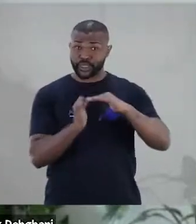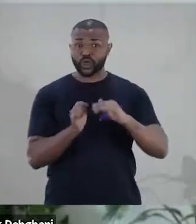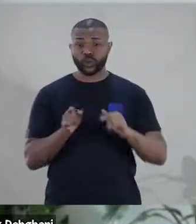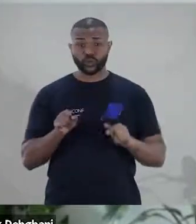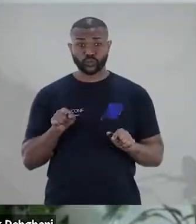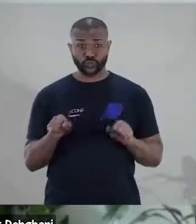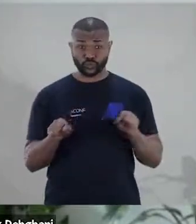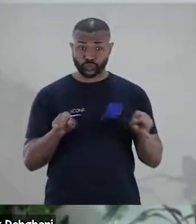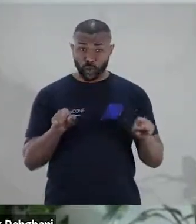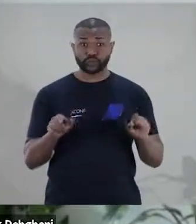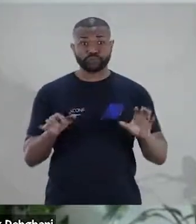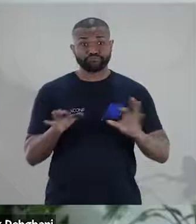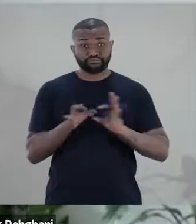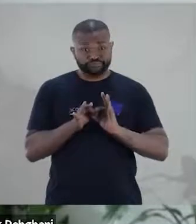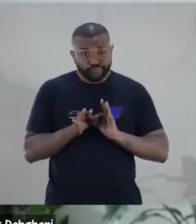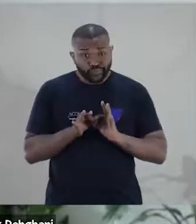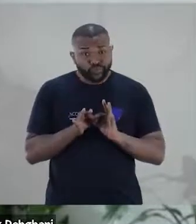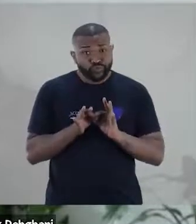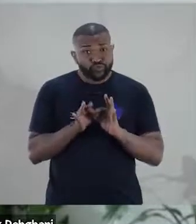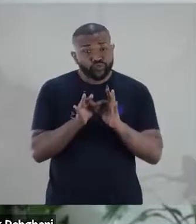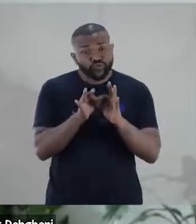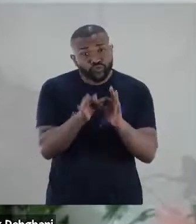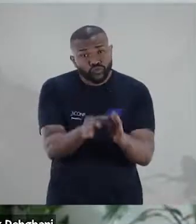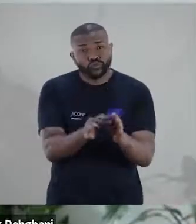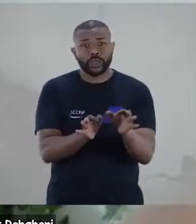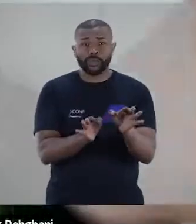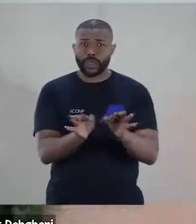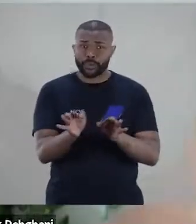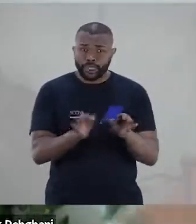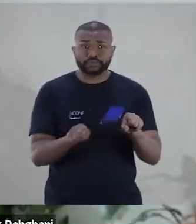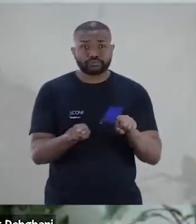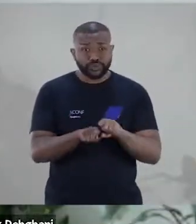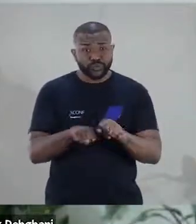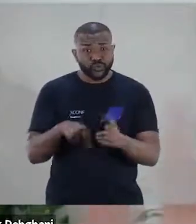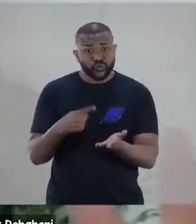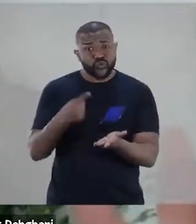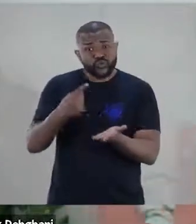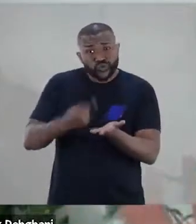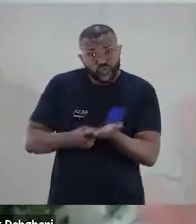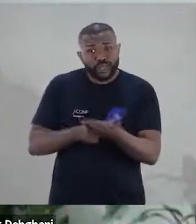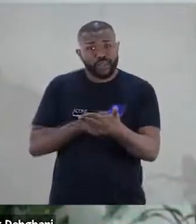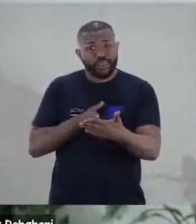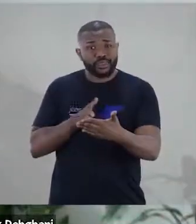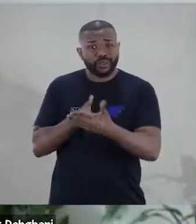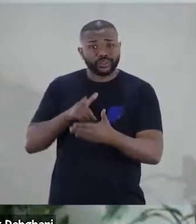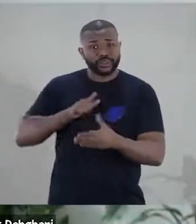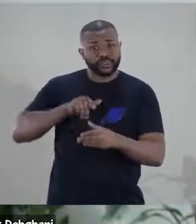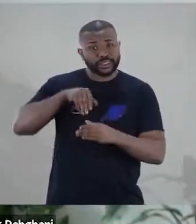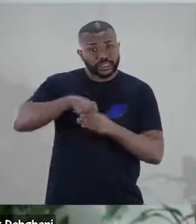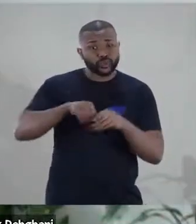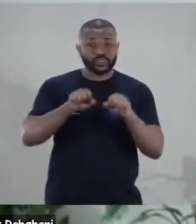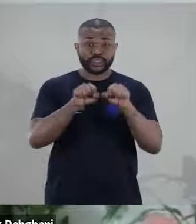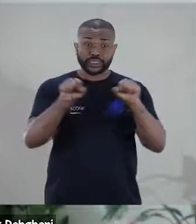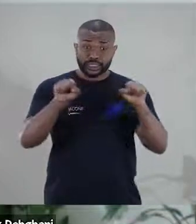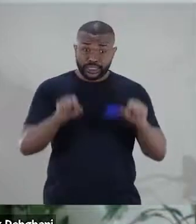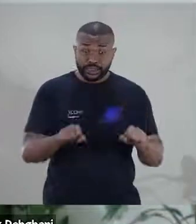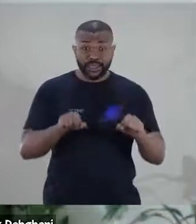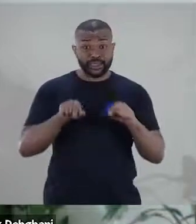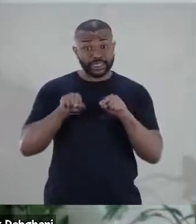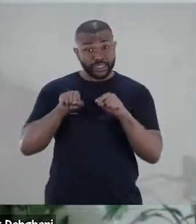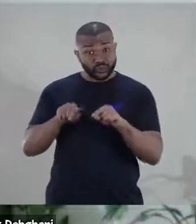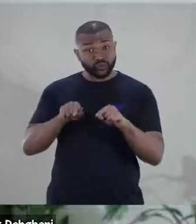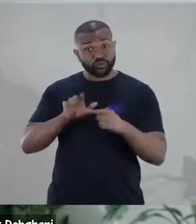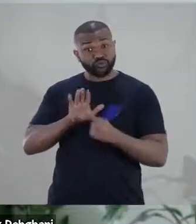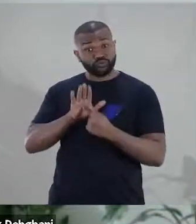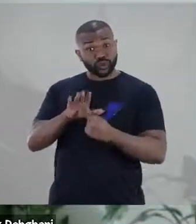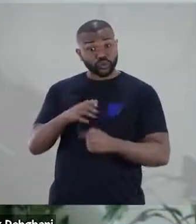are tightly coupled. How we build our systems, how we demarcate, boundaries of system is essentially